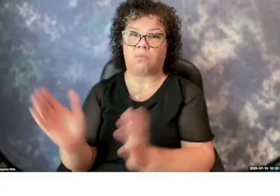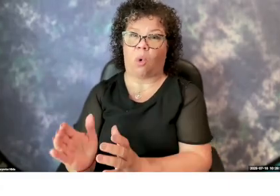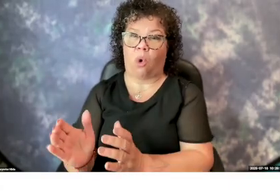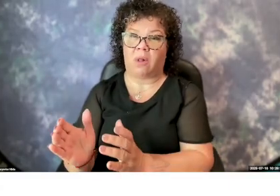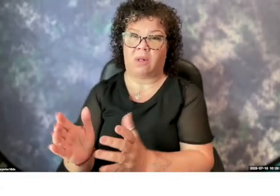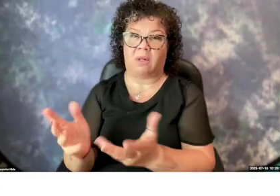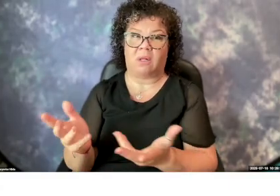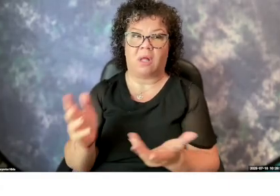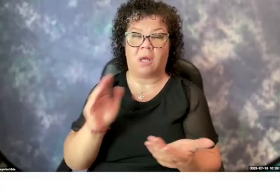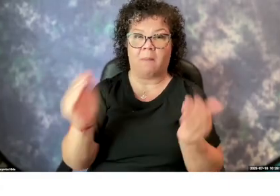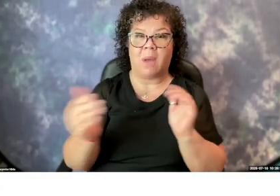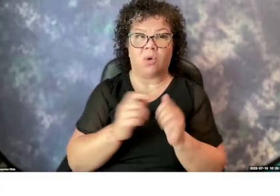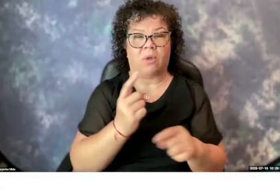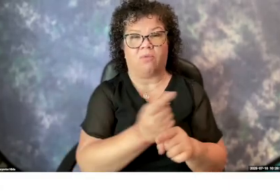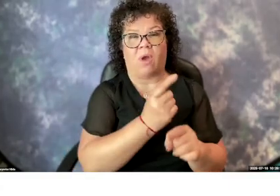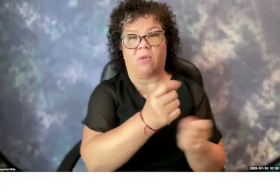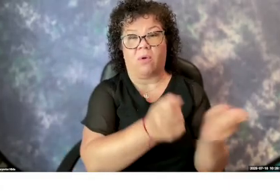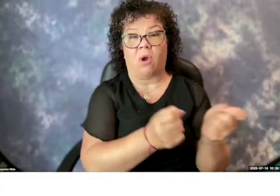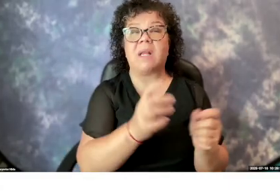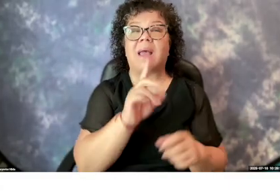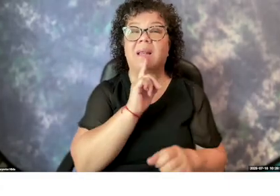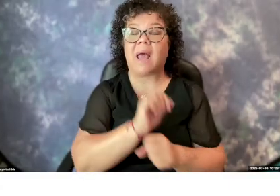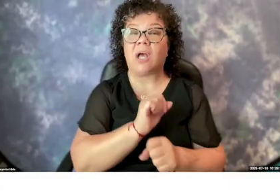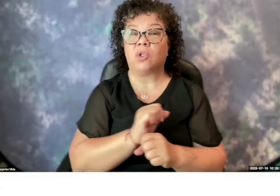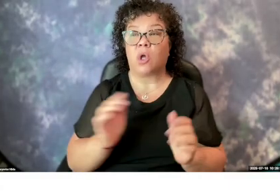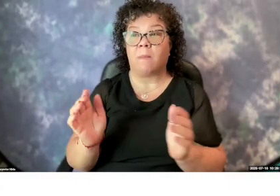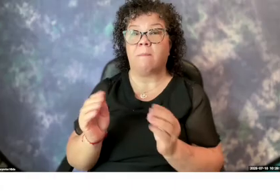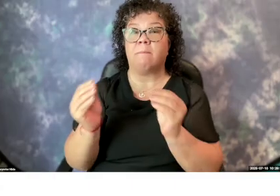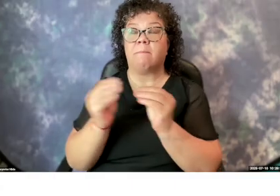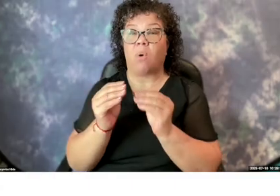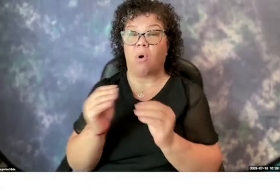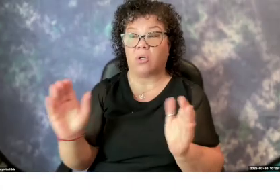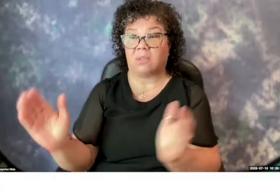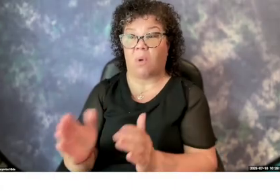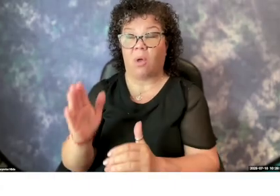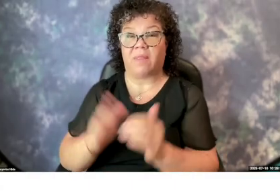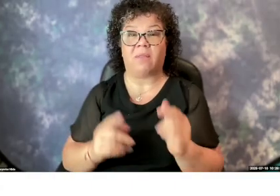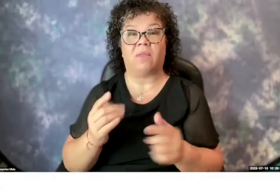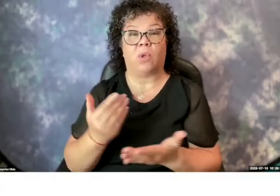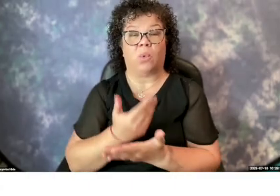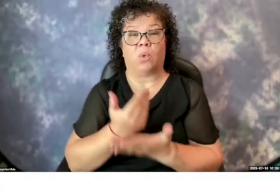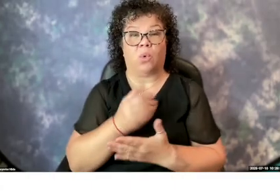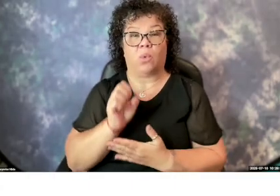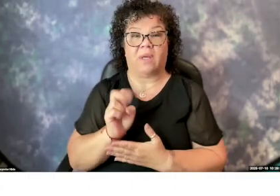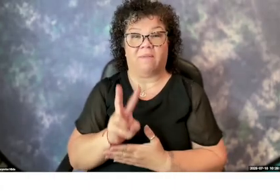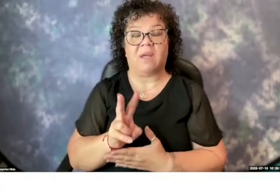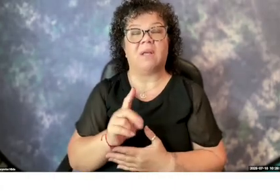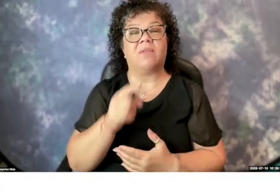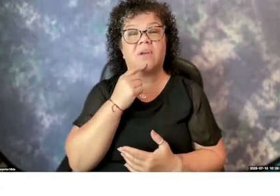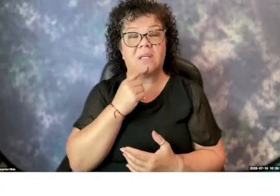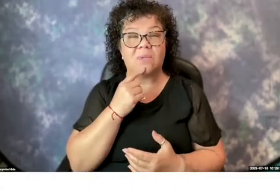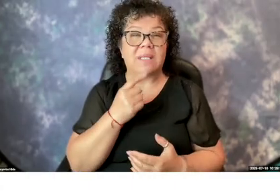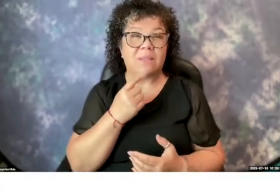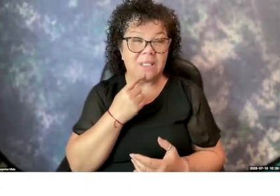market, and indeed smaller than the new EV market. So though we're saying that there are nominally 88 options